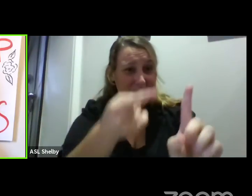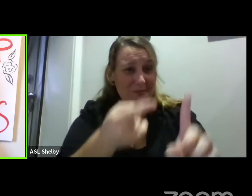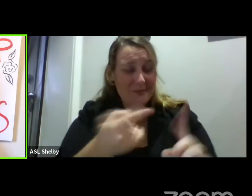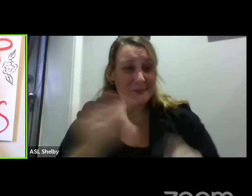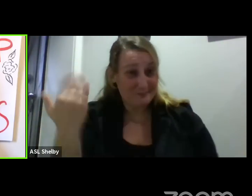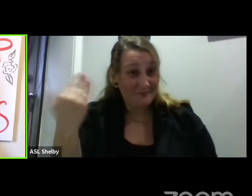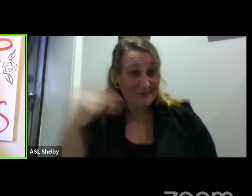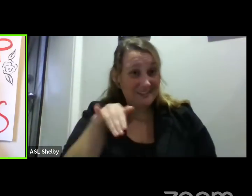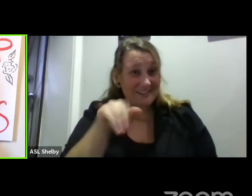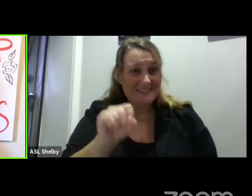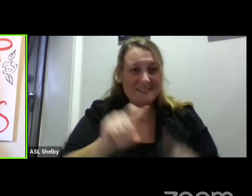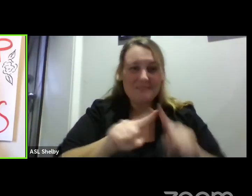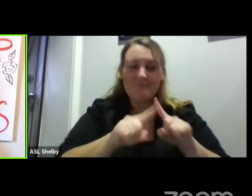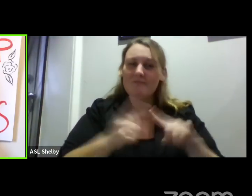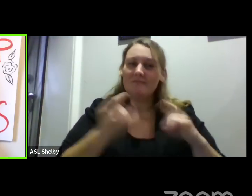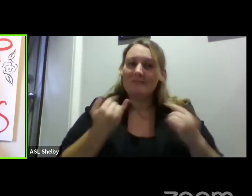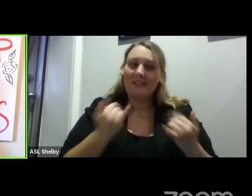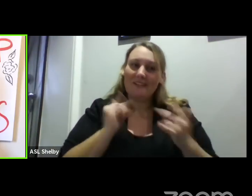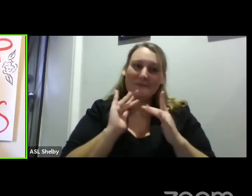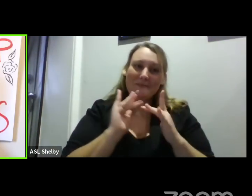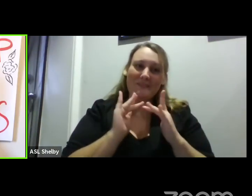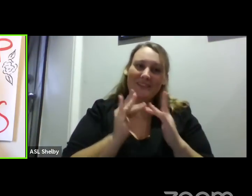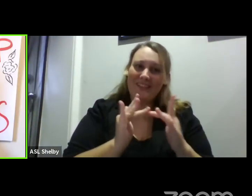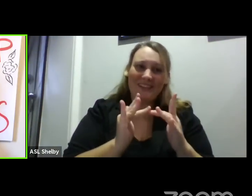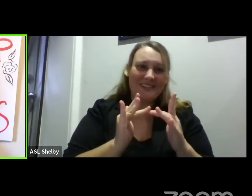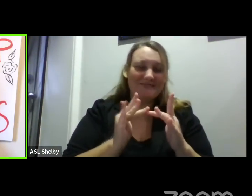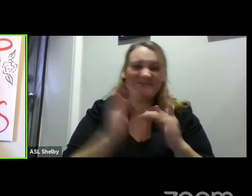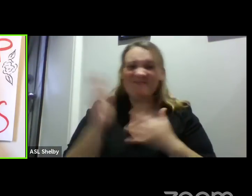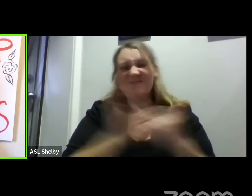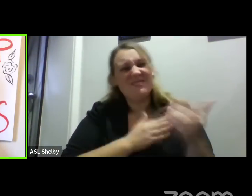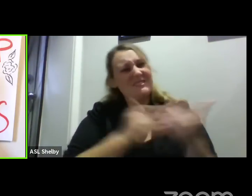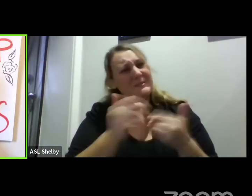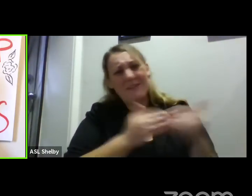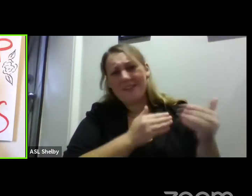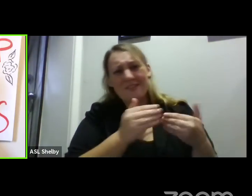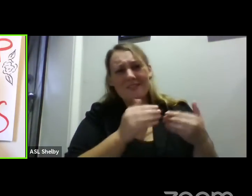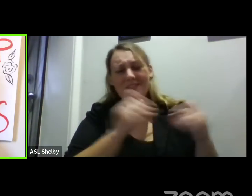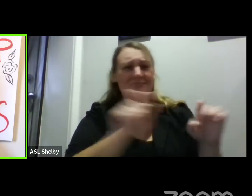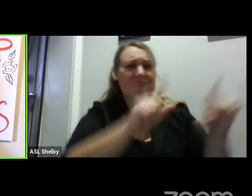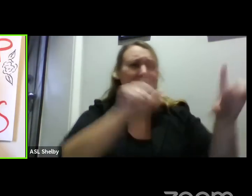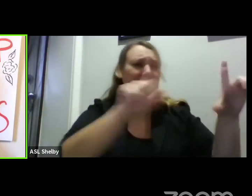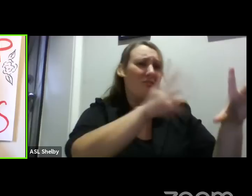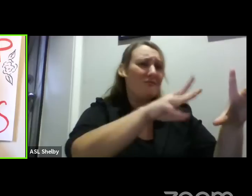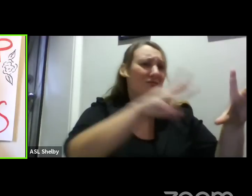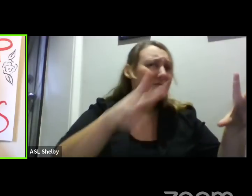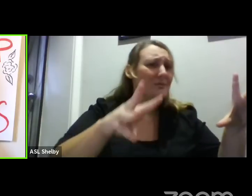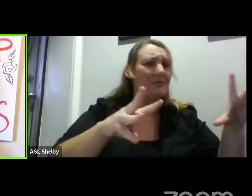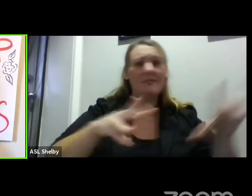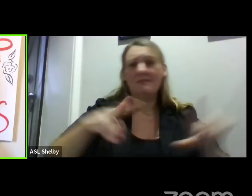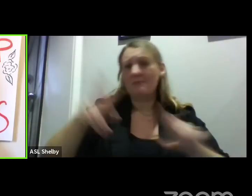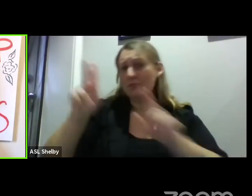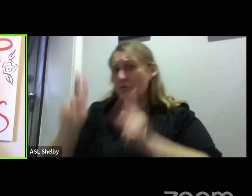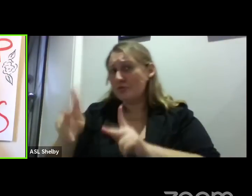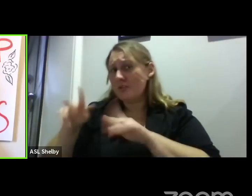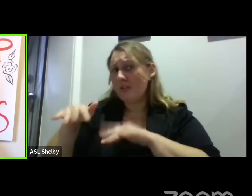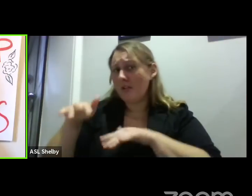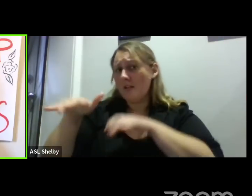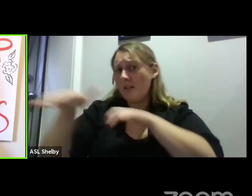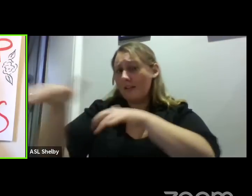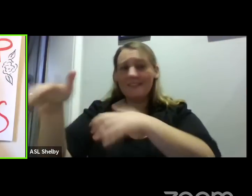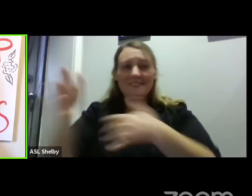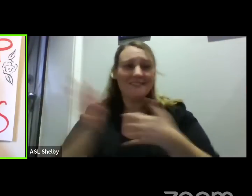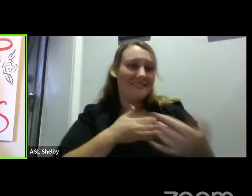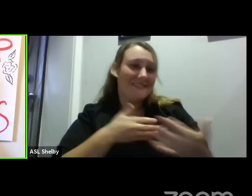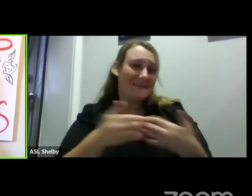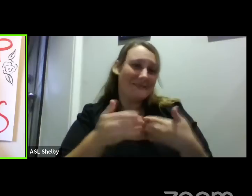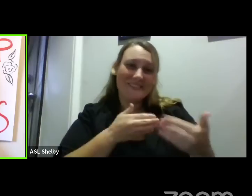still together. We are a digital scream, a virtual chant. We are thousands of red images